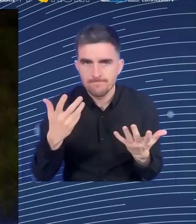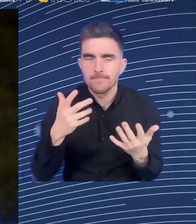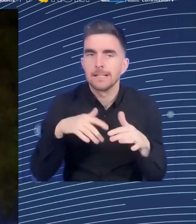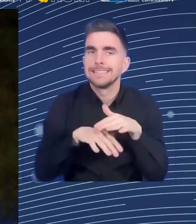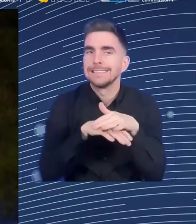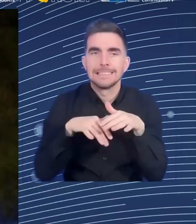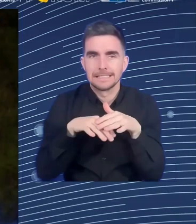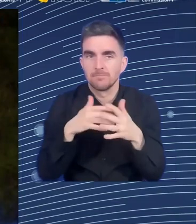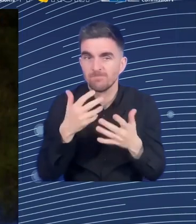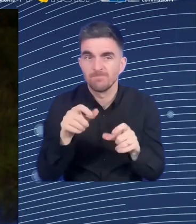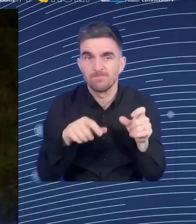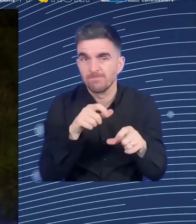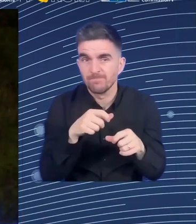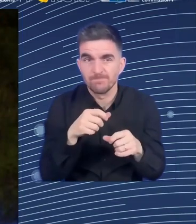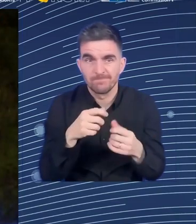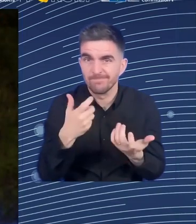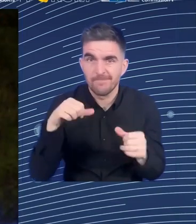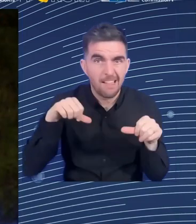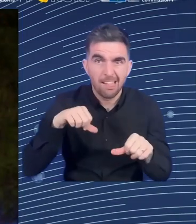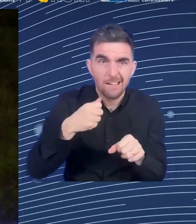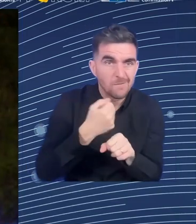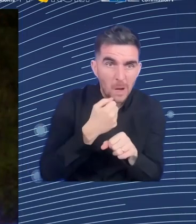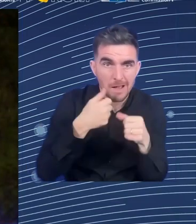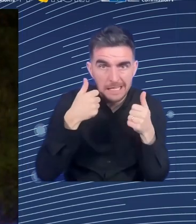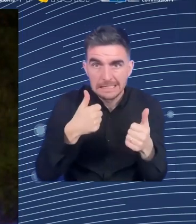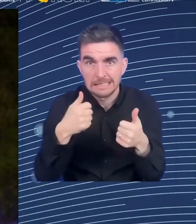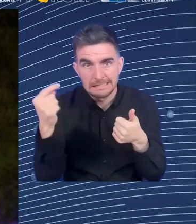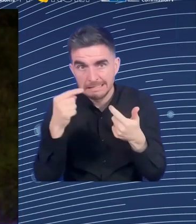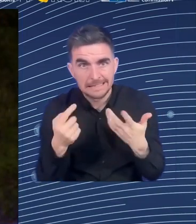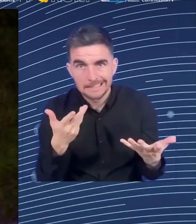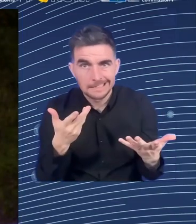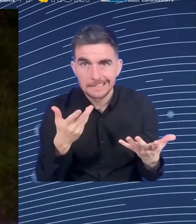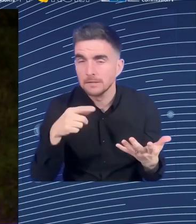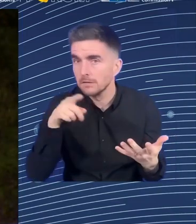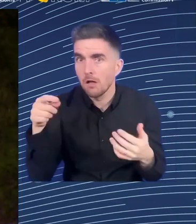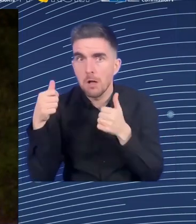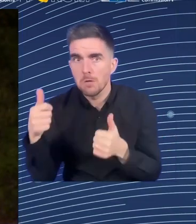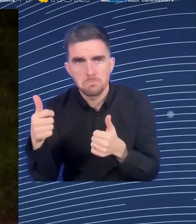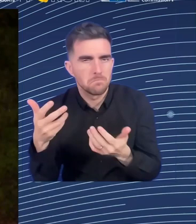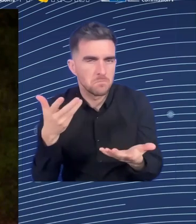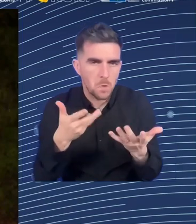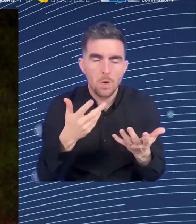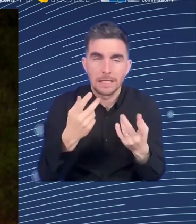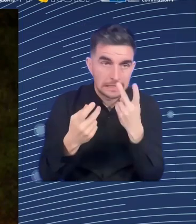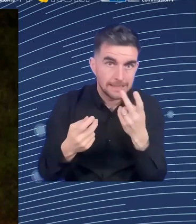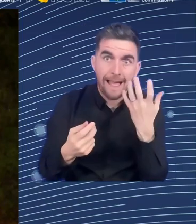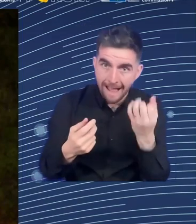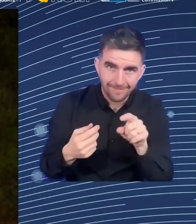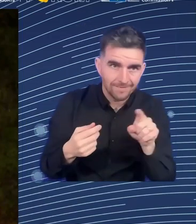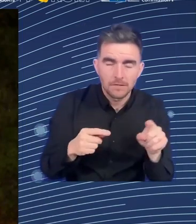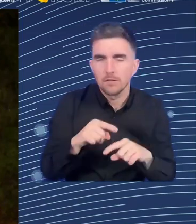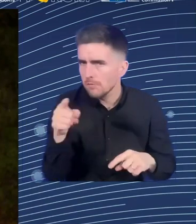Thank you, Florence, and thank you for giving Eurofound the opportunity to participate in this panel. When we look